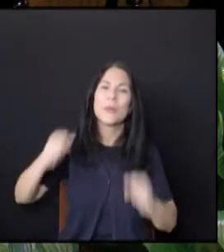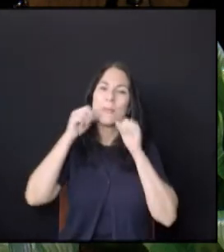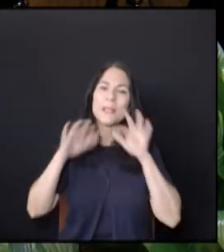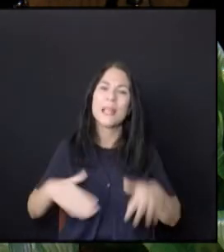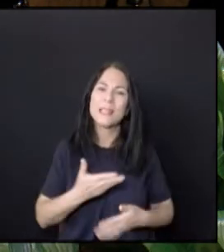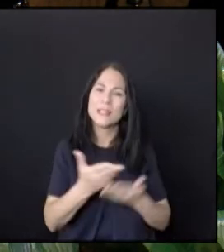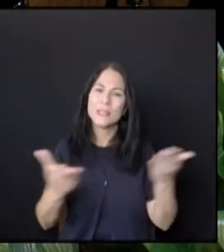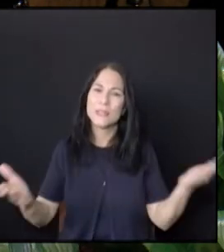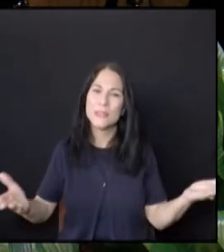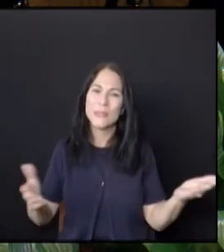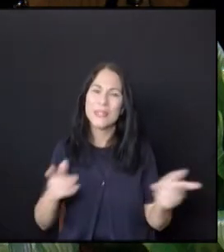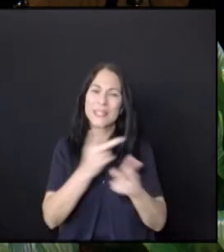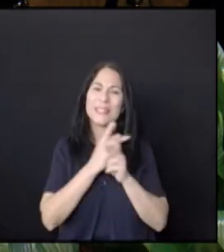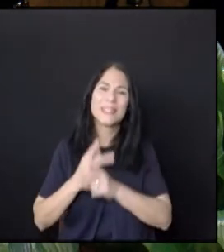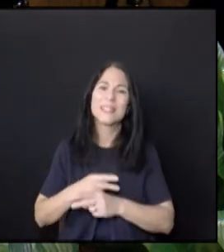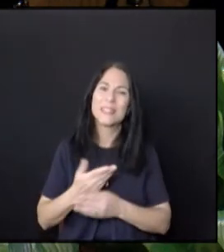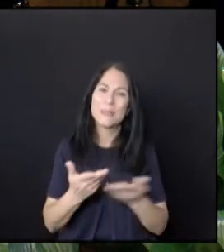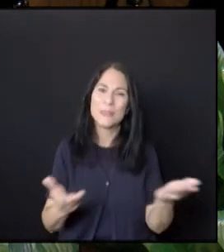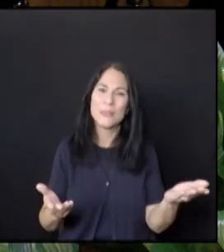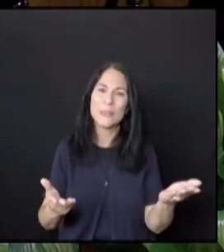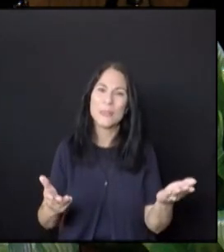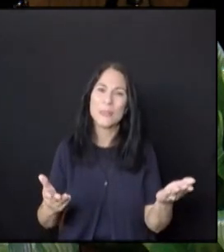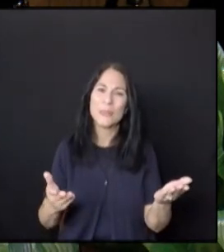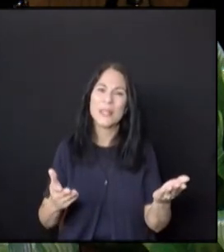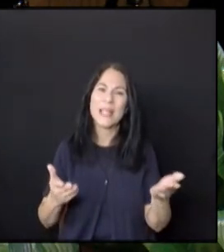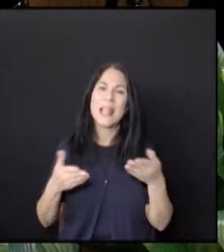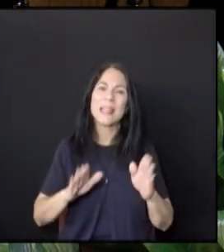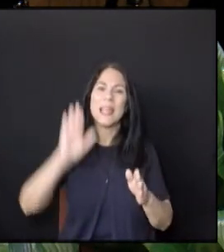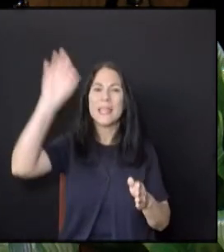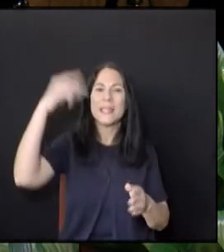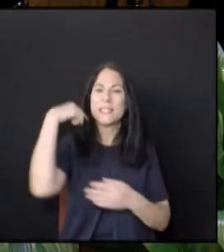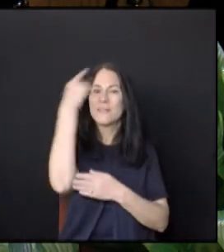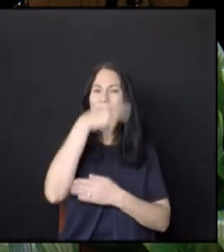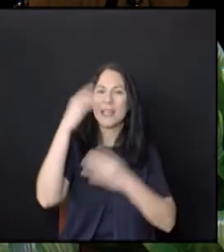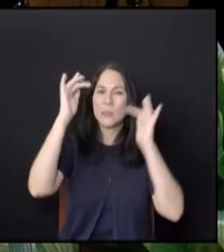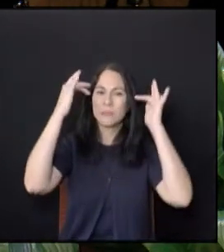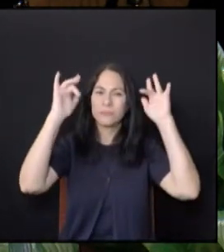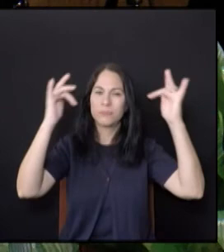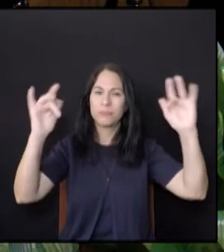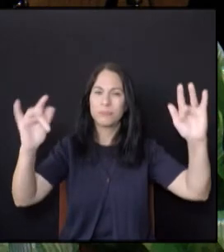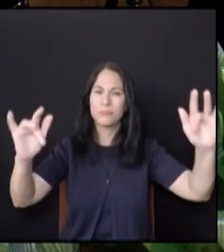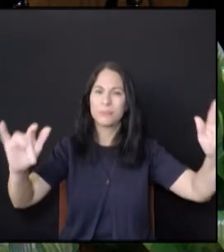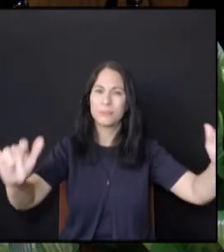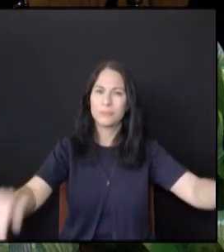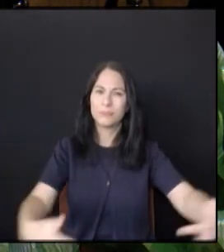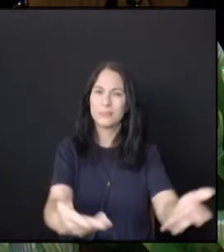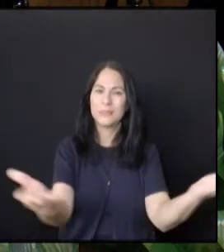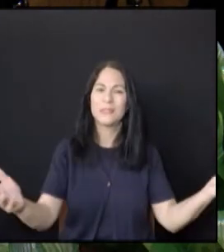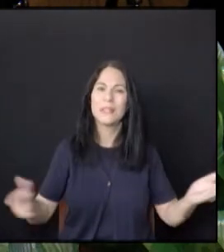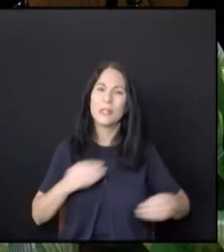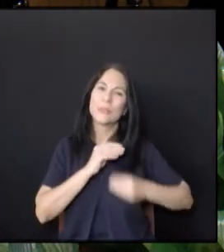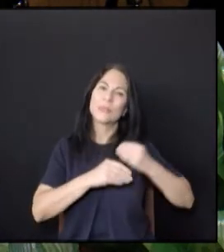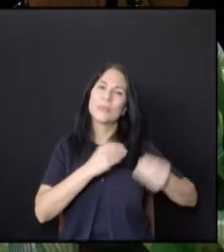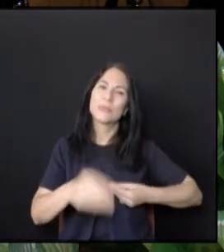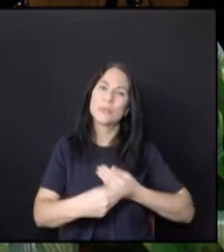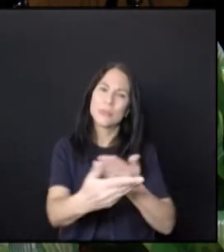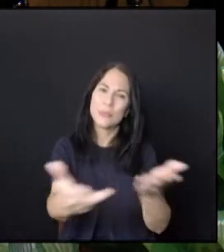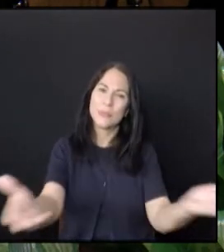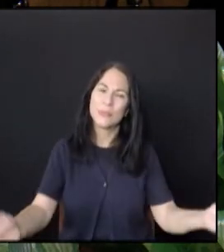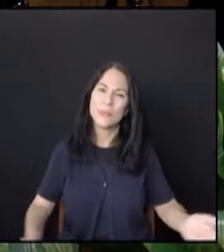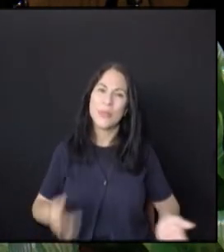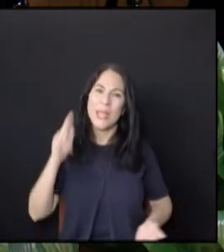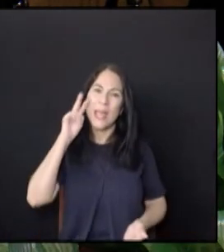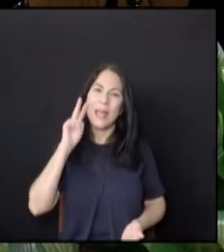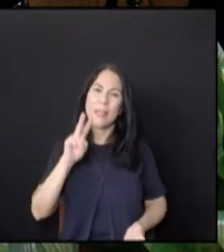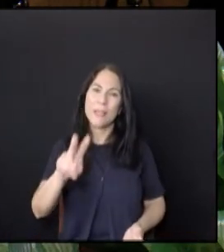you. The Lord make his face to shine upon you and be gracious to you. The Lord look upon